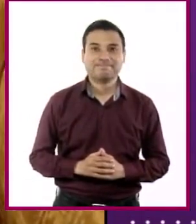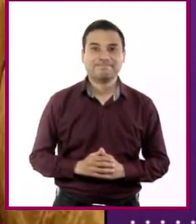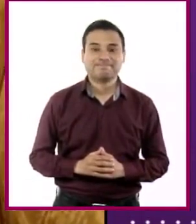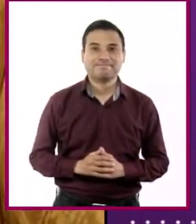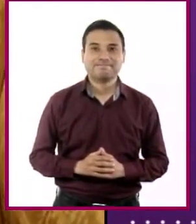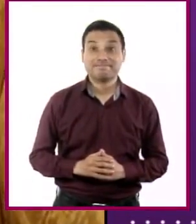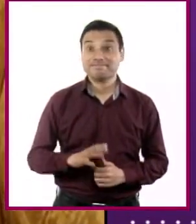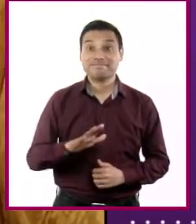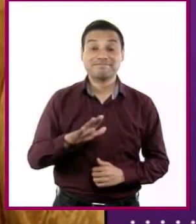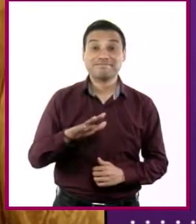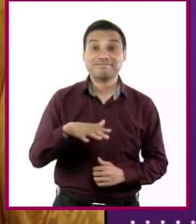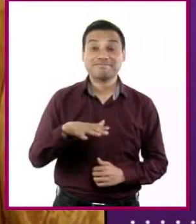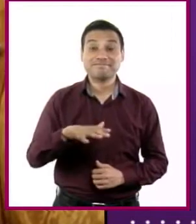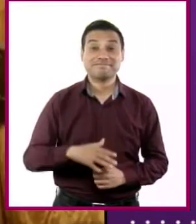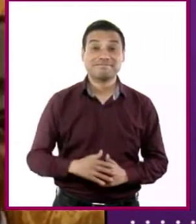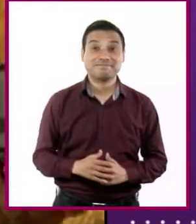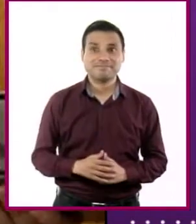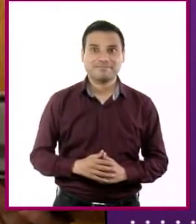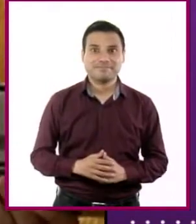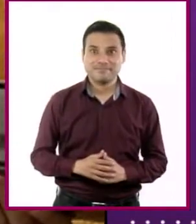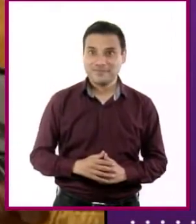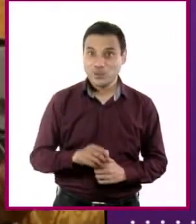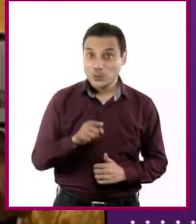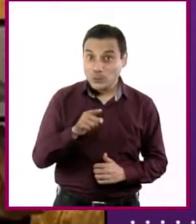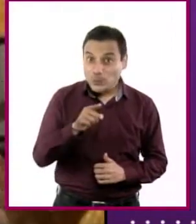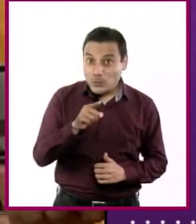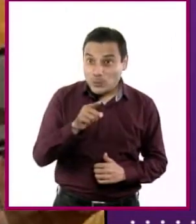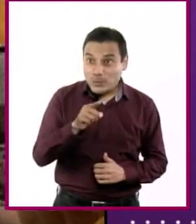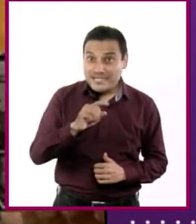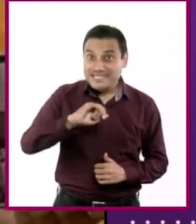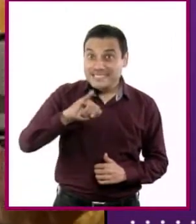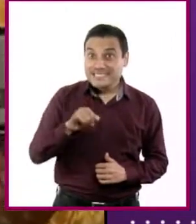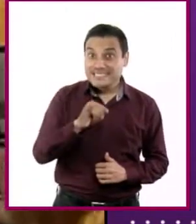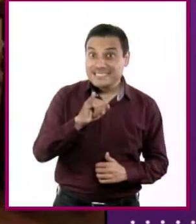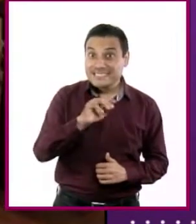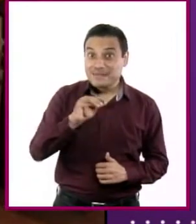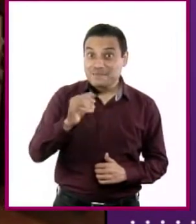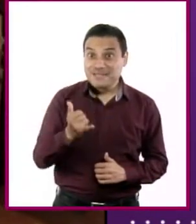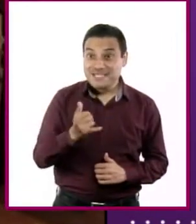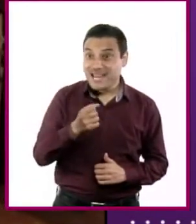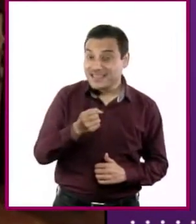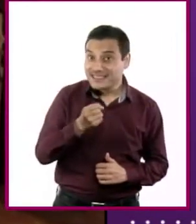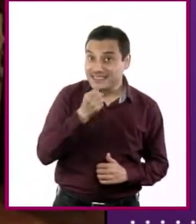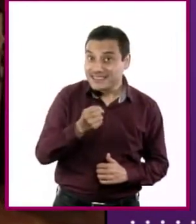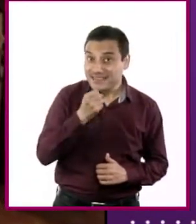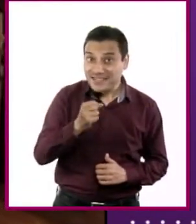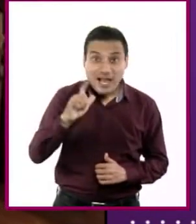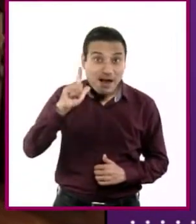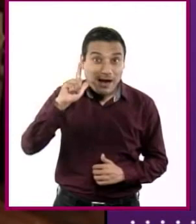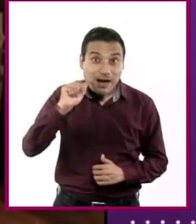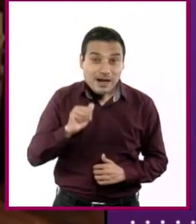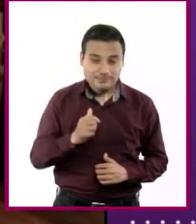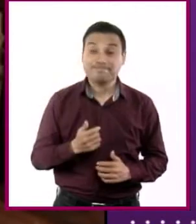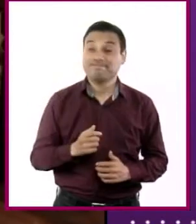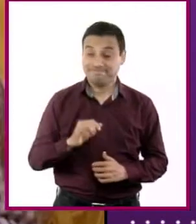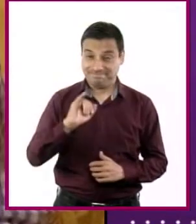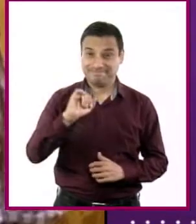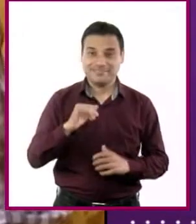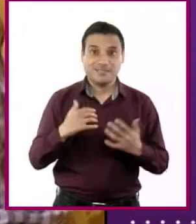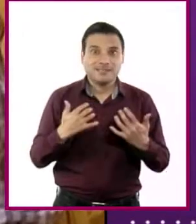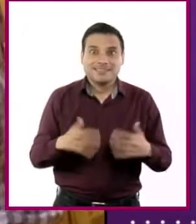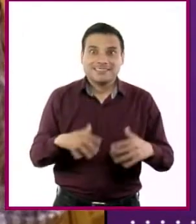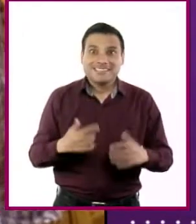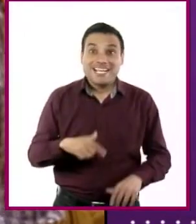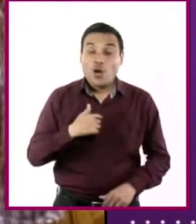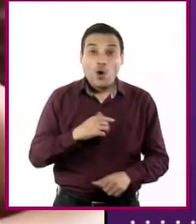So, Miss Gossip, we heard you will interview Jimmy Franco tomorrow morning. Oh, yes. I'm really